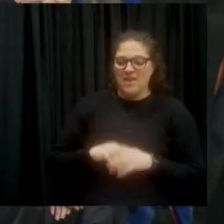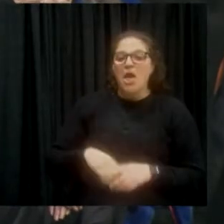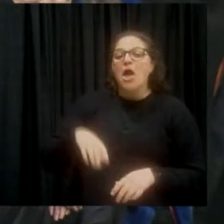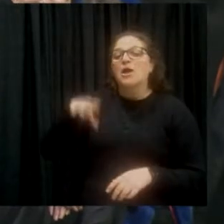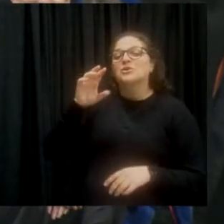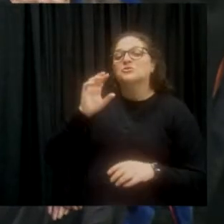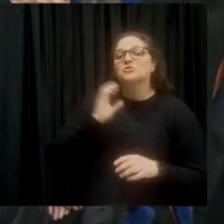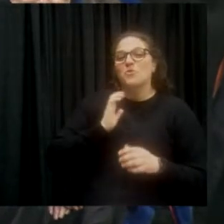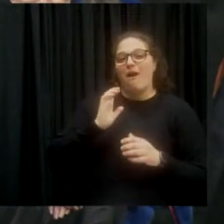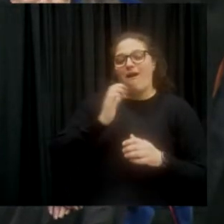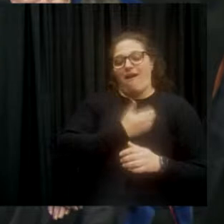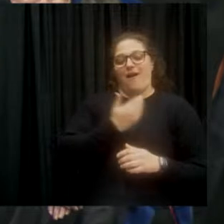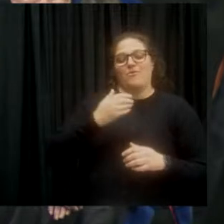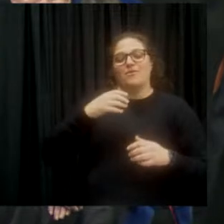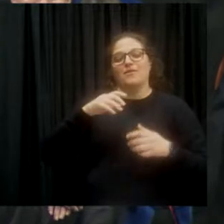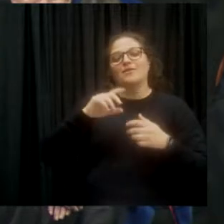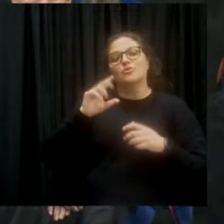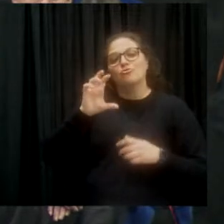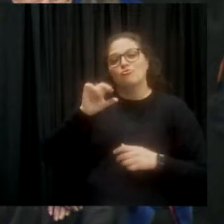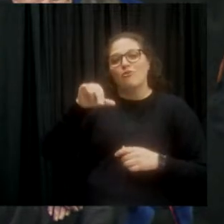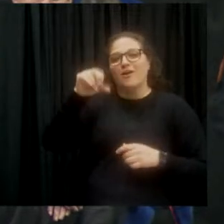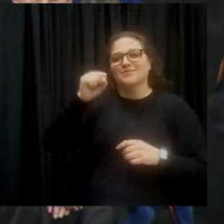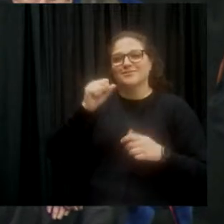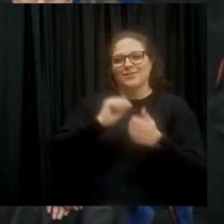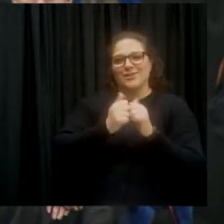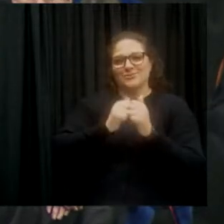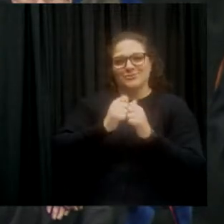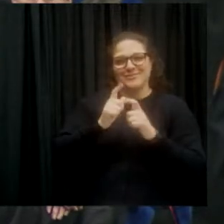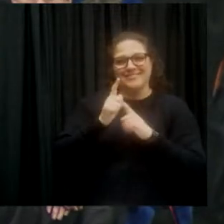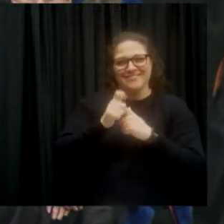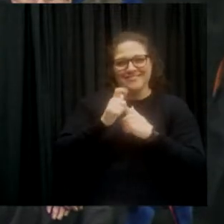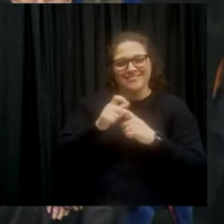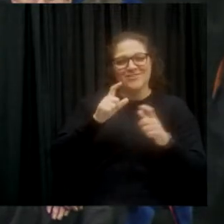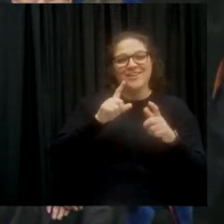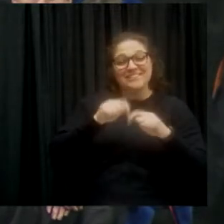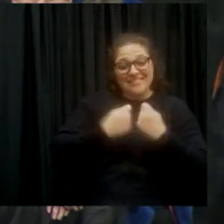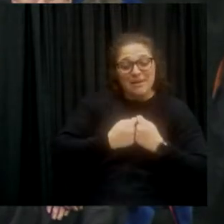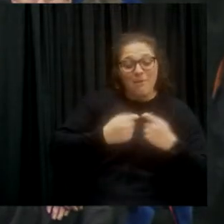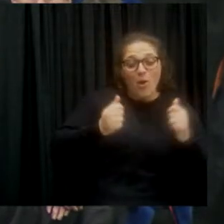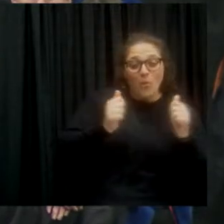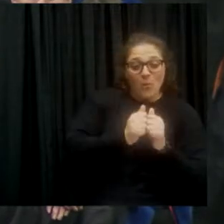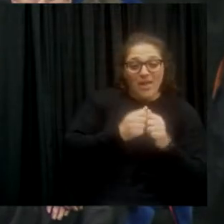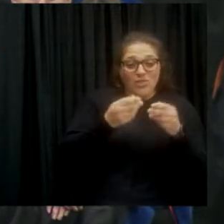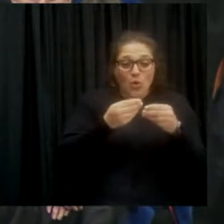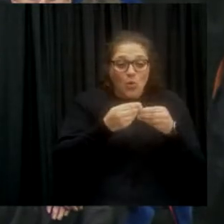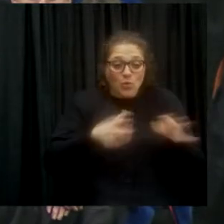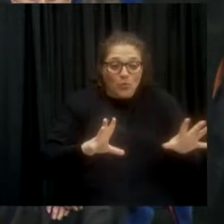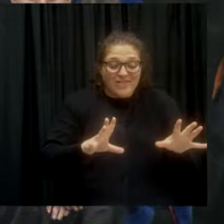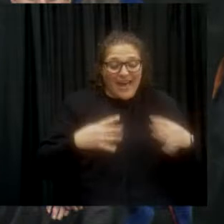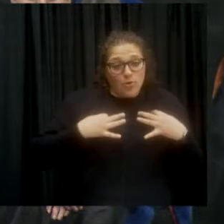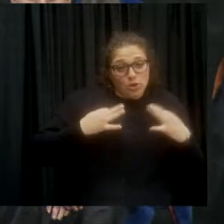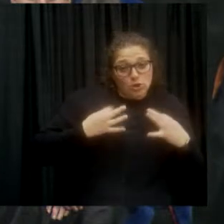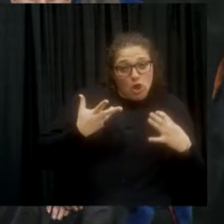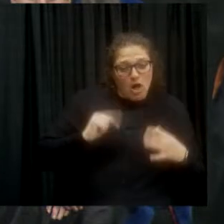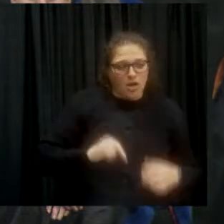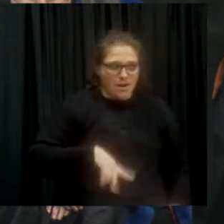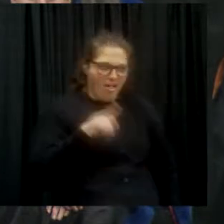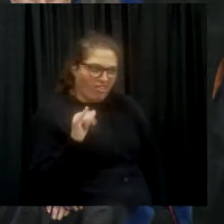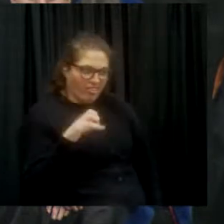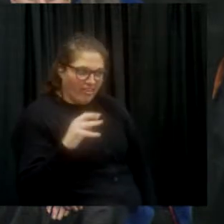To our cross-country teams who have never failed to make us laugh with or without a shirt on. Liam.